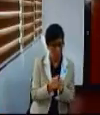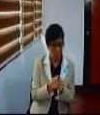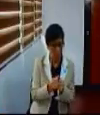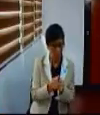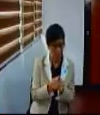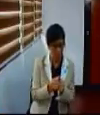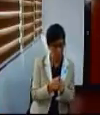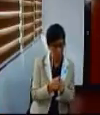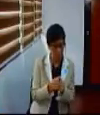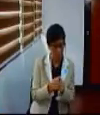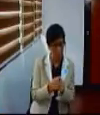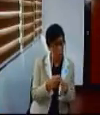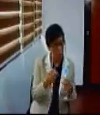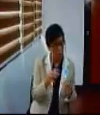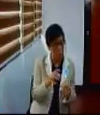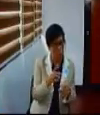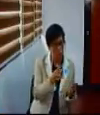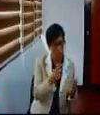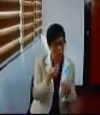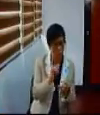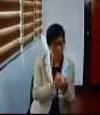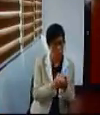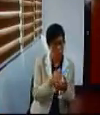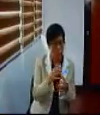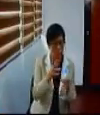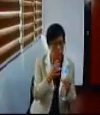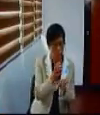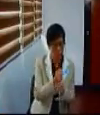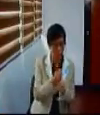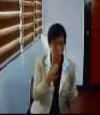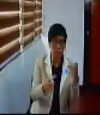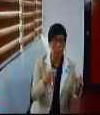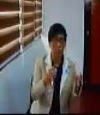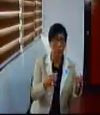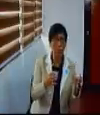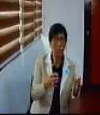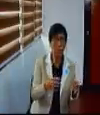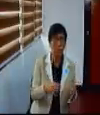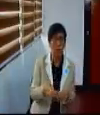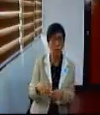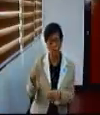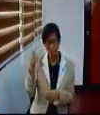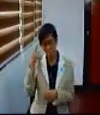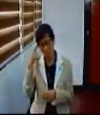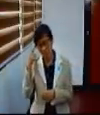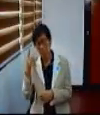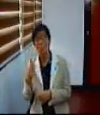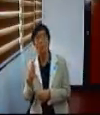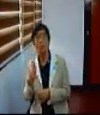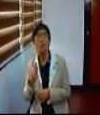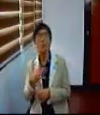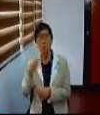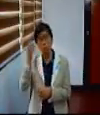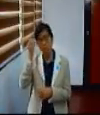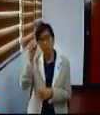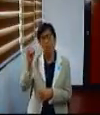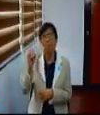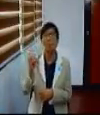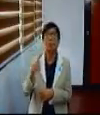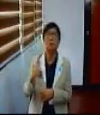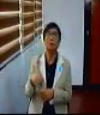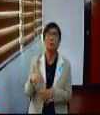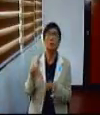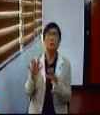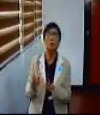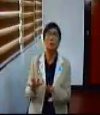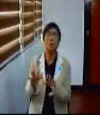or handling that case? Oh, no. I mean, if it's I think my opinion will be a little bit more relaxed